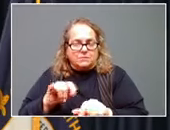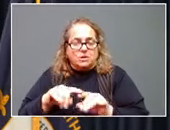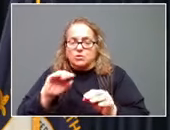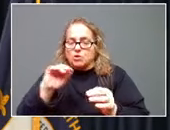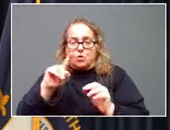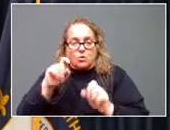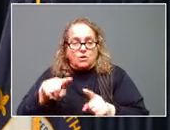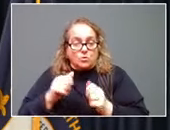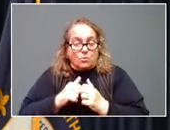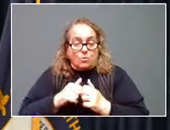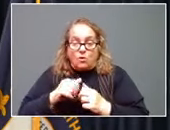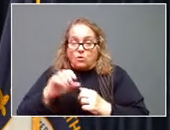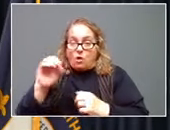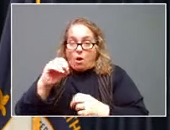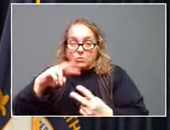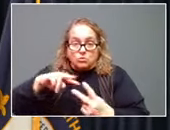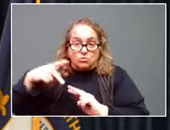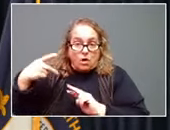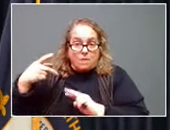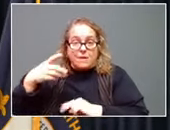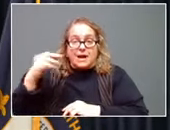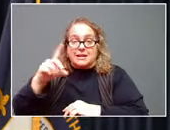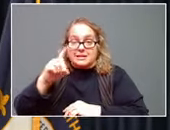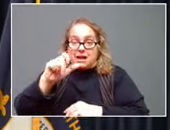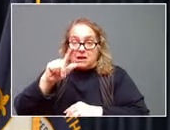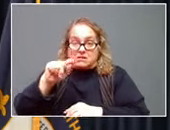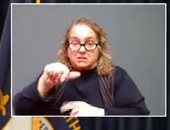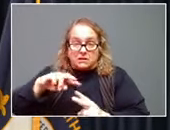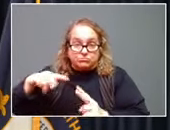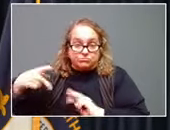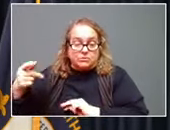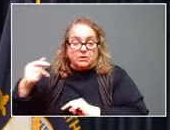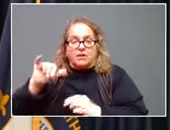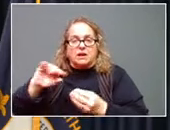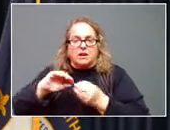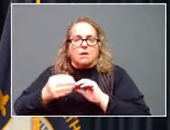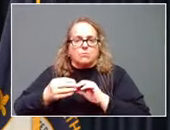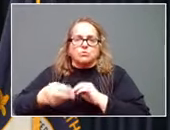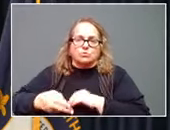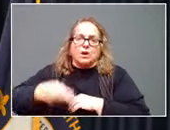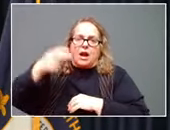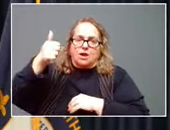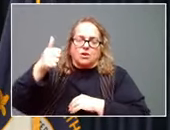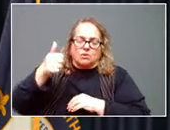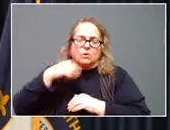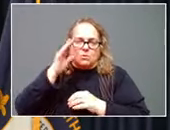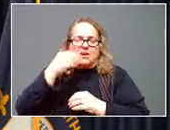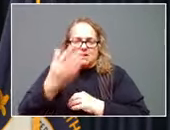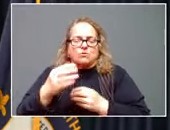Delta that those numbers were up. Again, we'll get you the numbers to compare, but